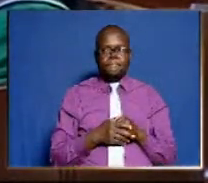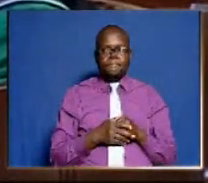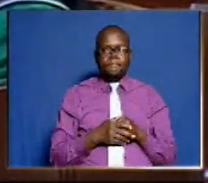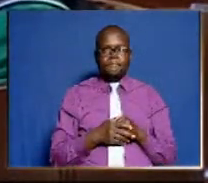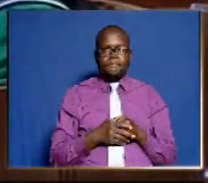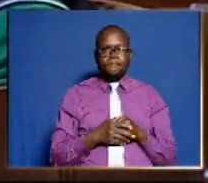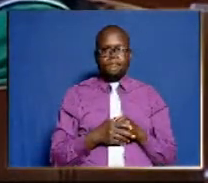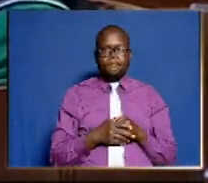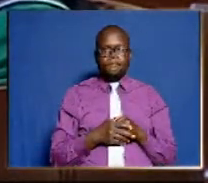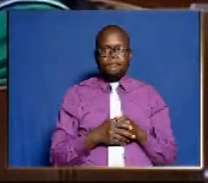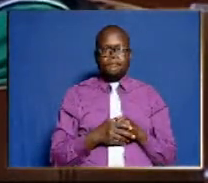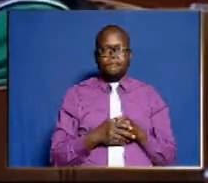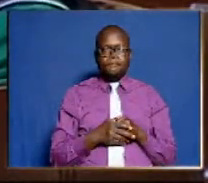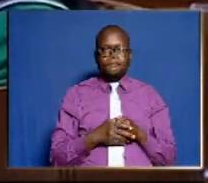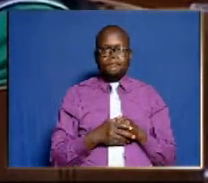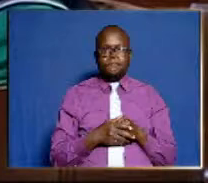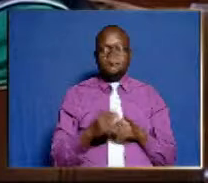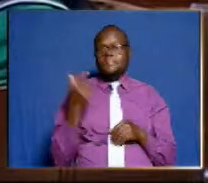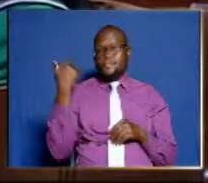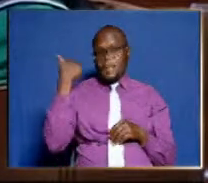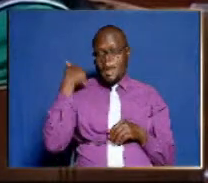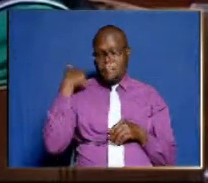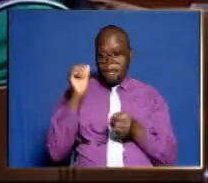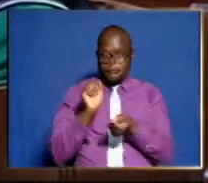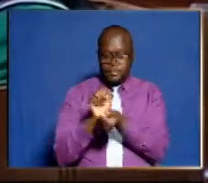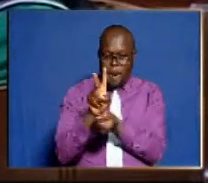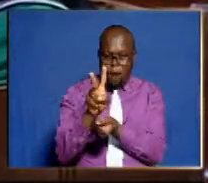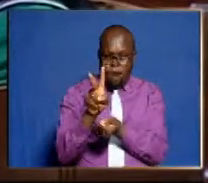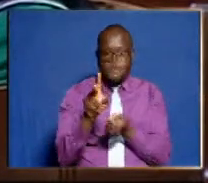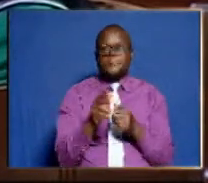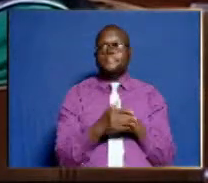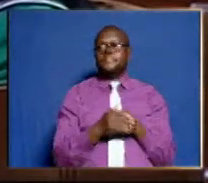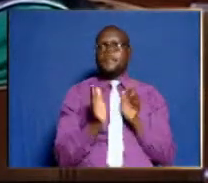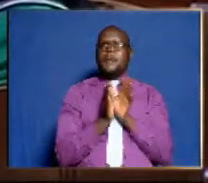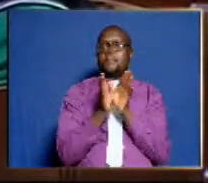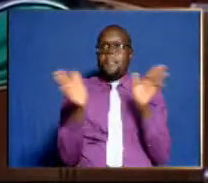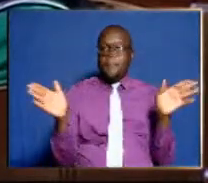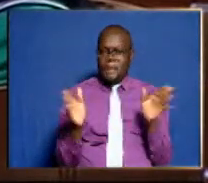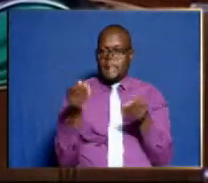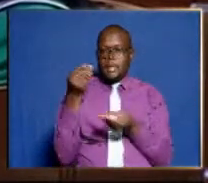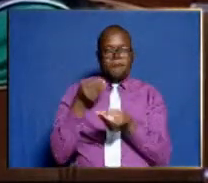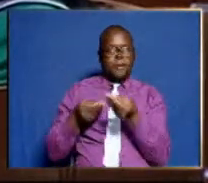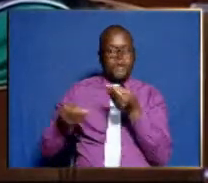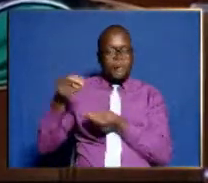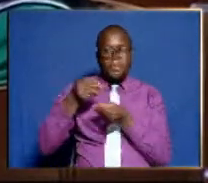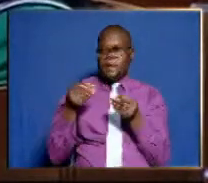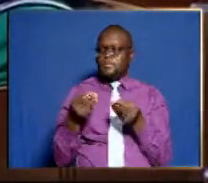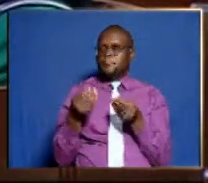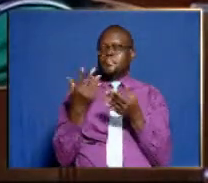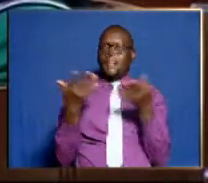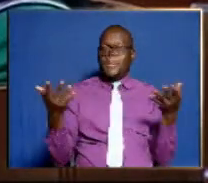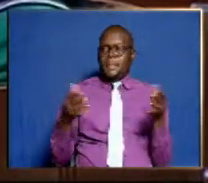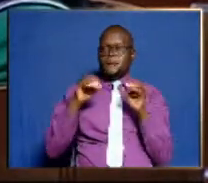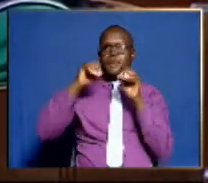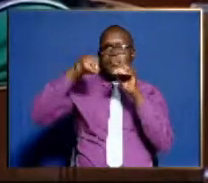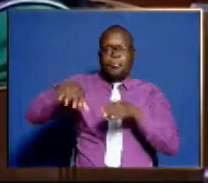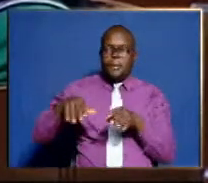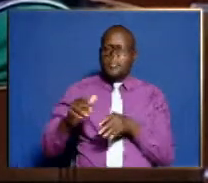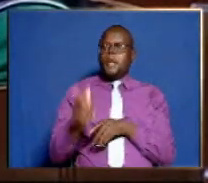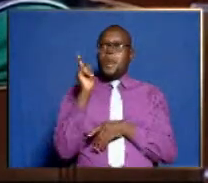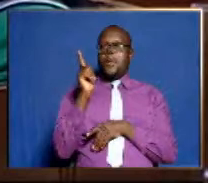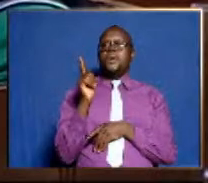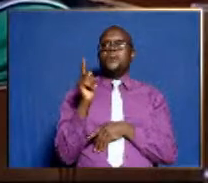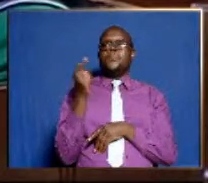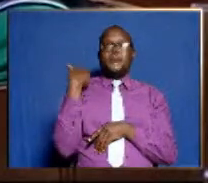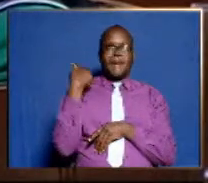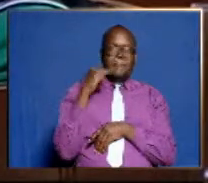purposes. Order number 12, the Public Procurement and Asset Disposal Amendment number 3